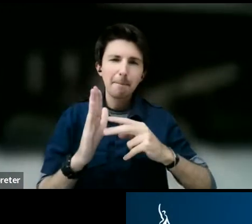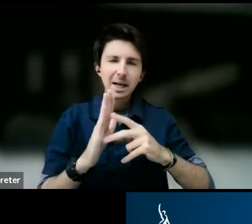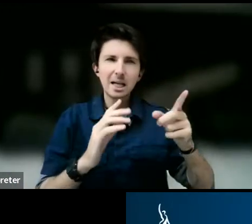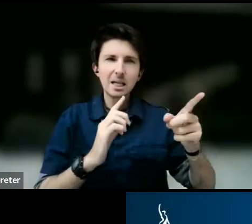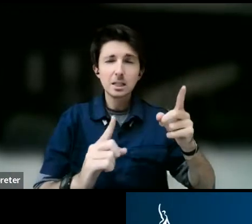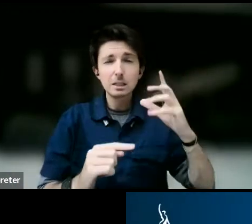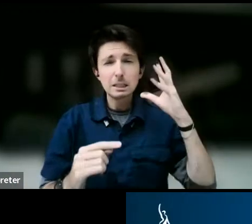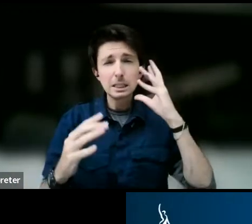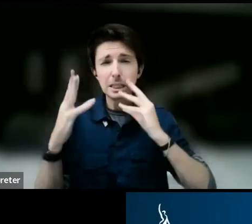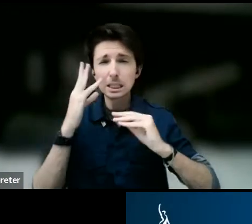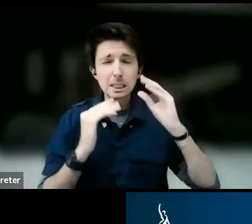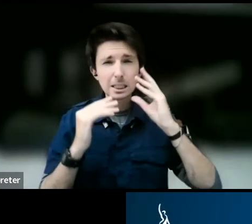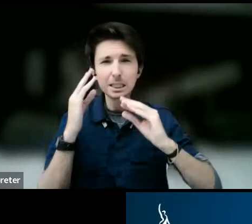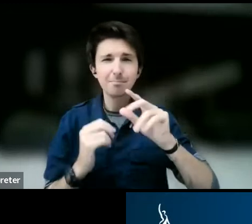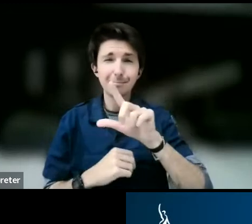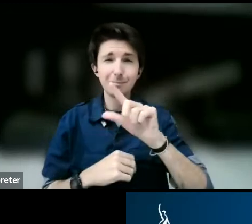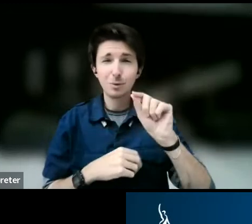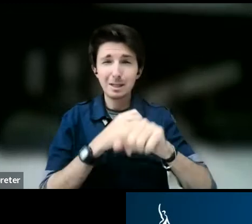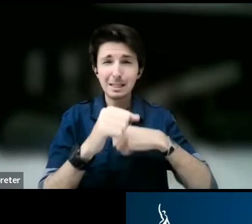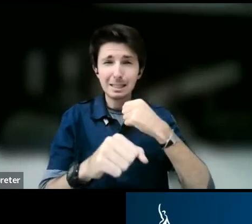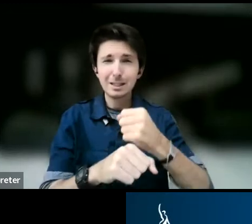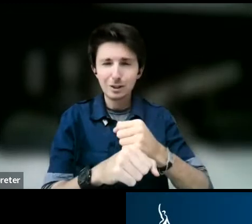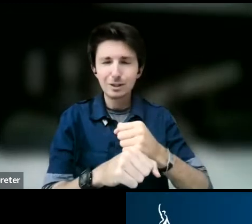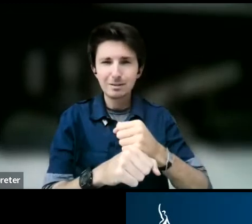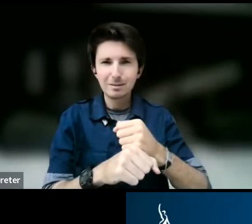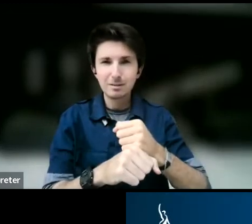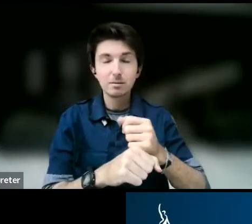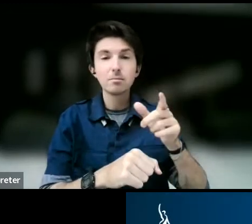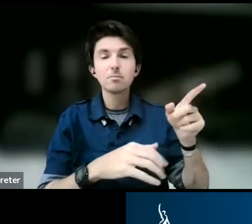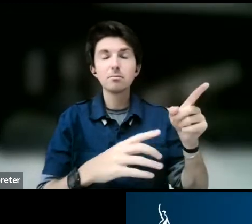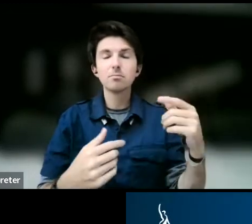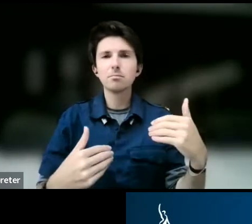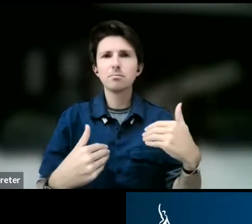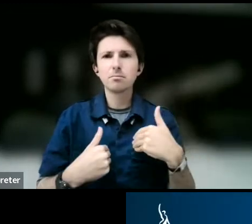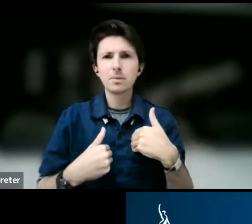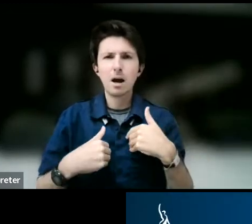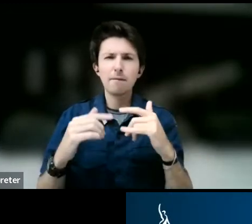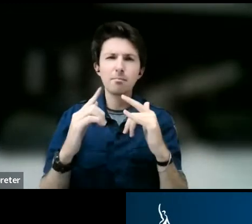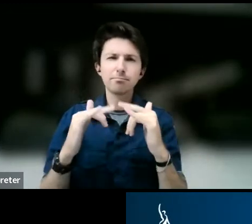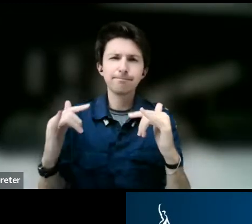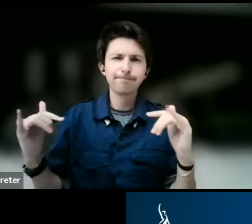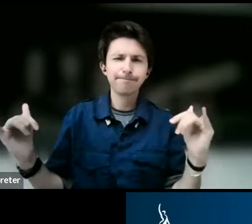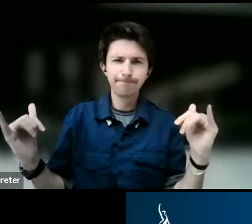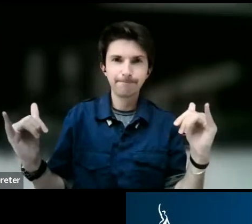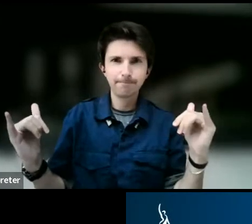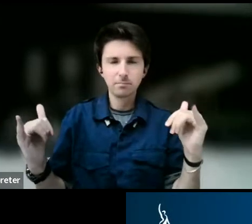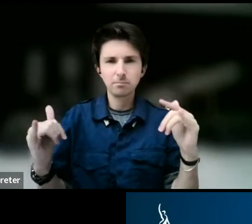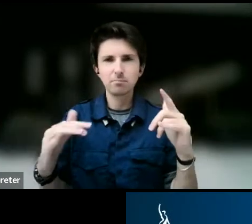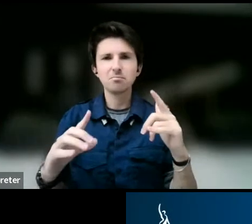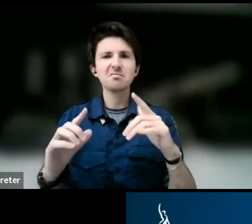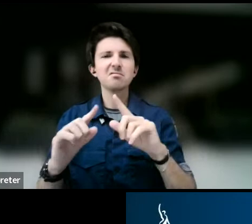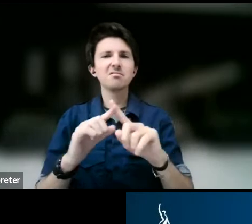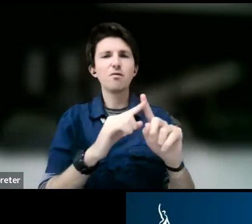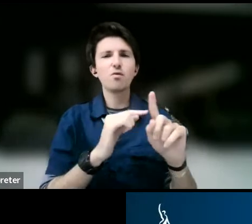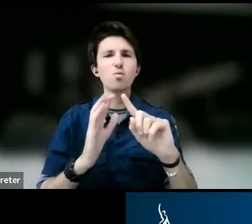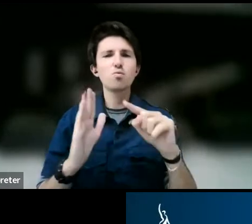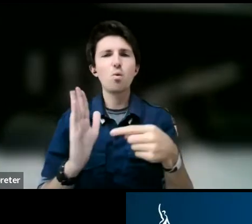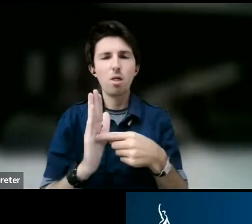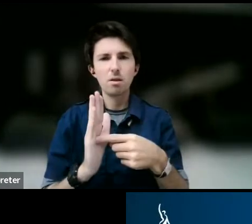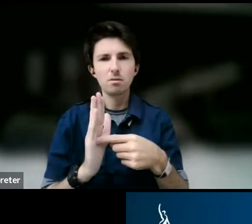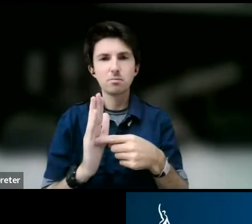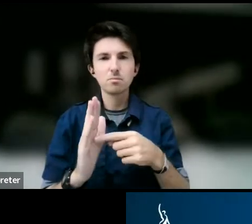union, Stephanie held legal, business, affairs, and contract roles at various entertainment conglomerates, such as 4Kids